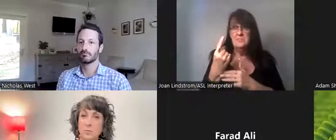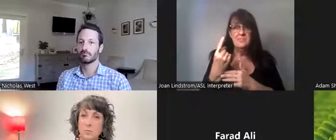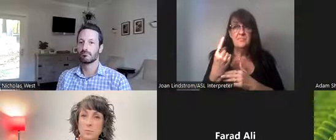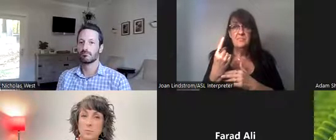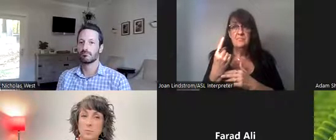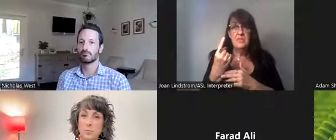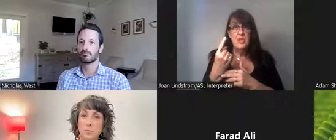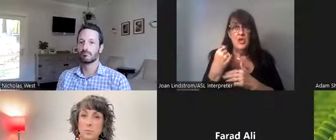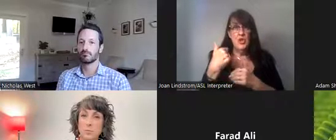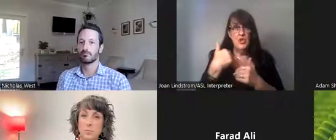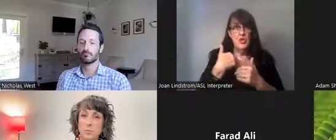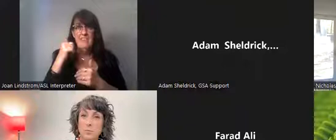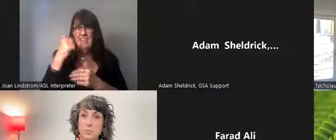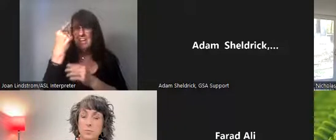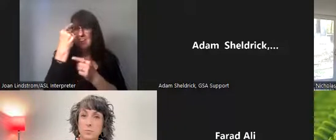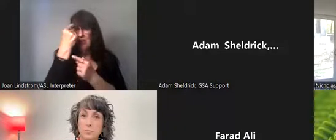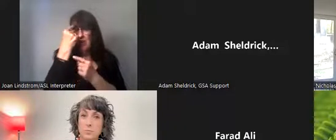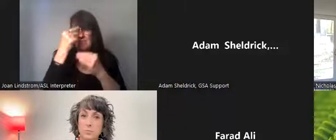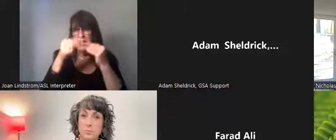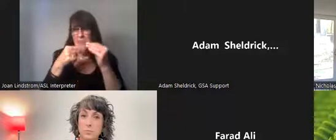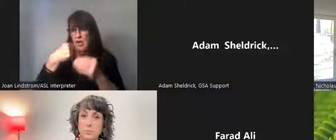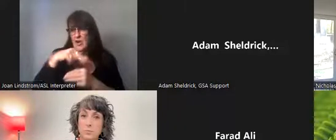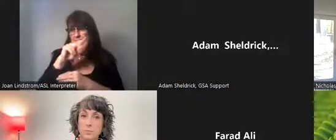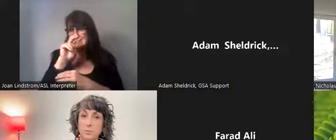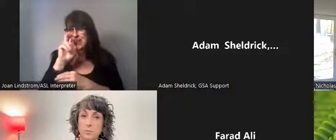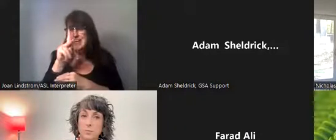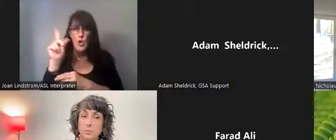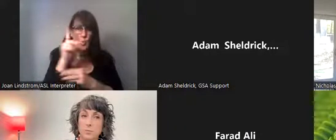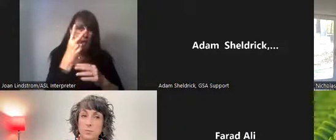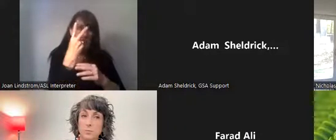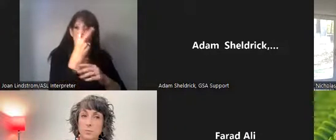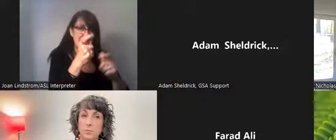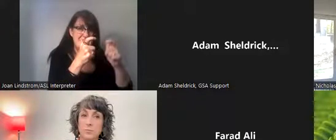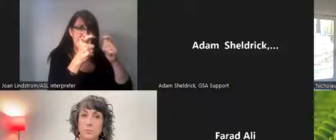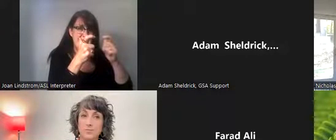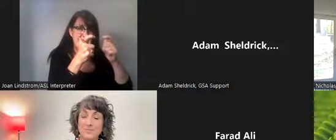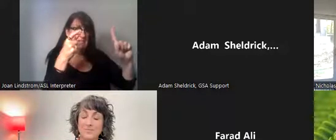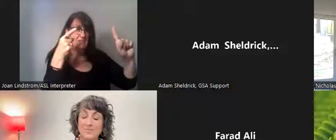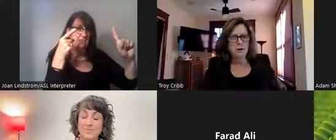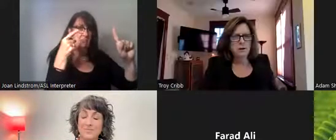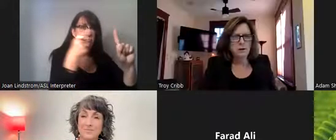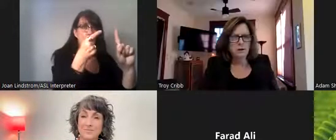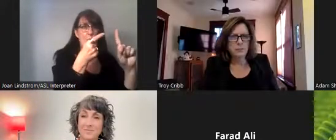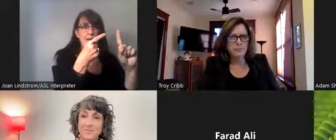do you have any thoughts for us, Nick, on kind of where you see the biggest pain points of,